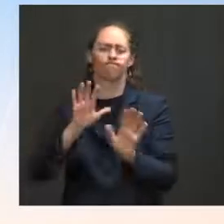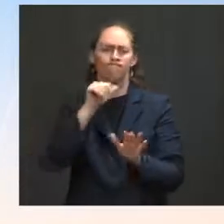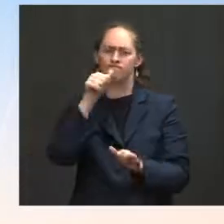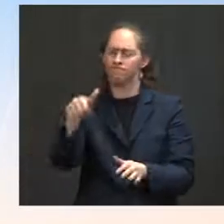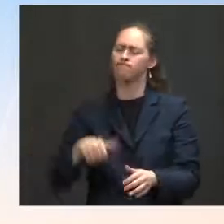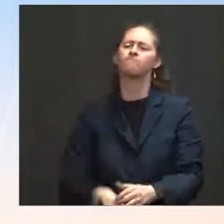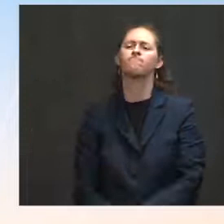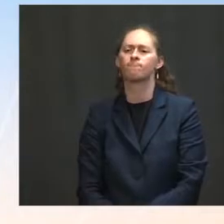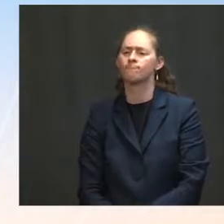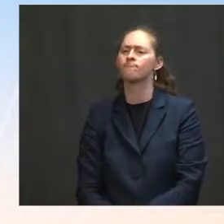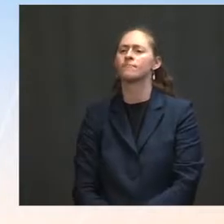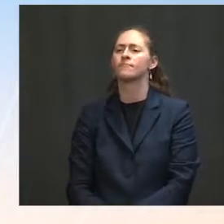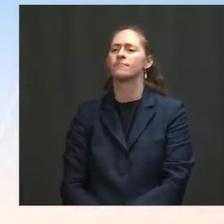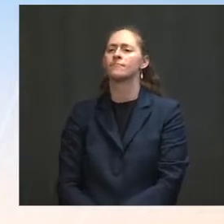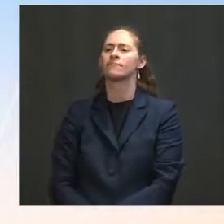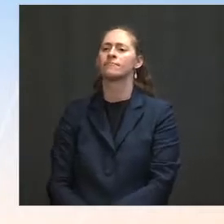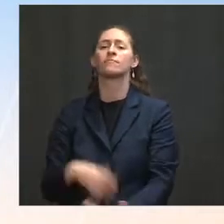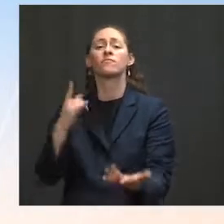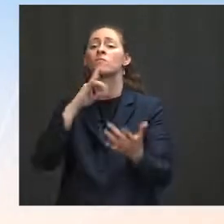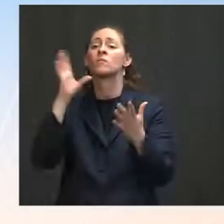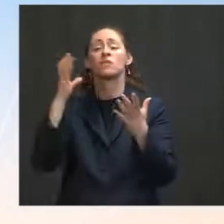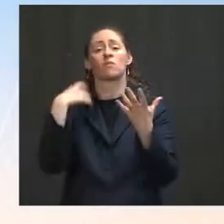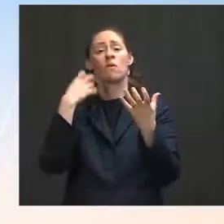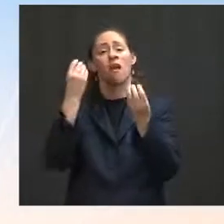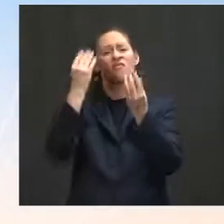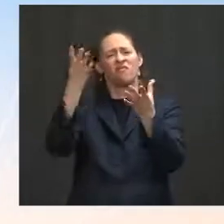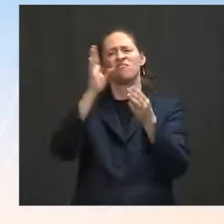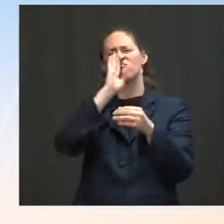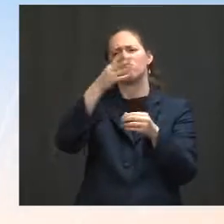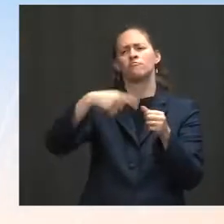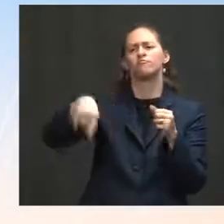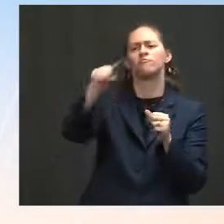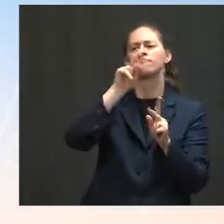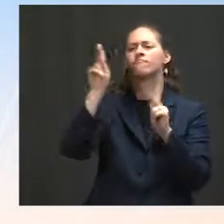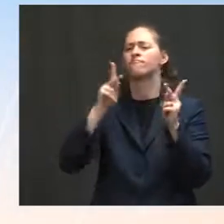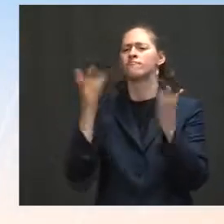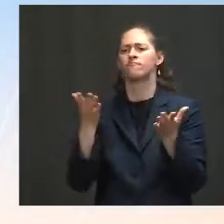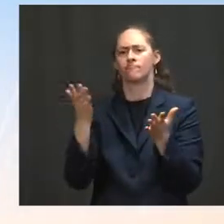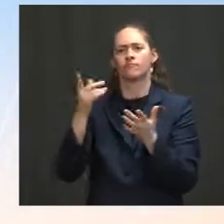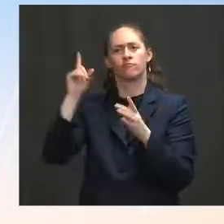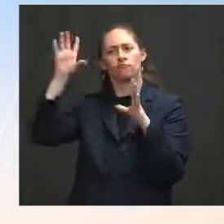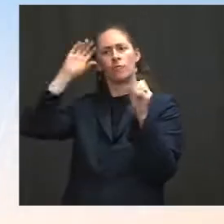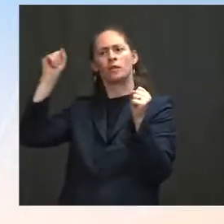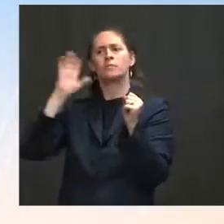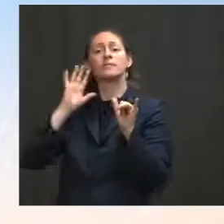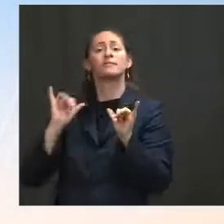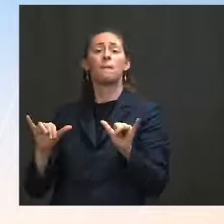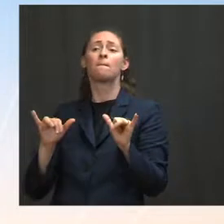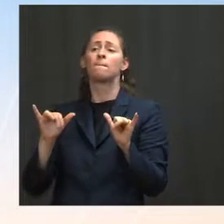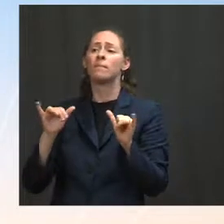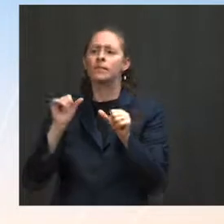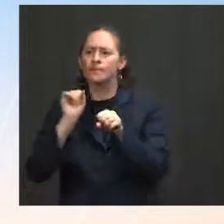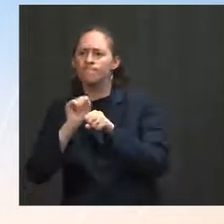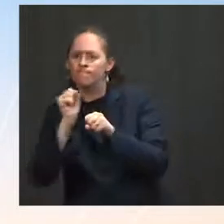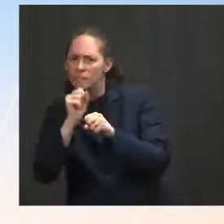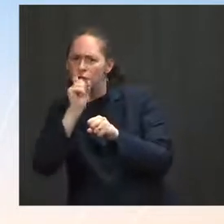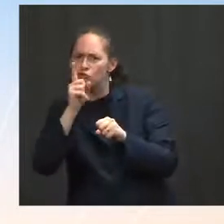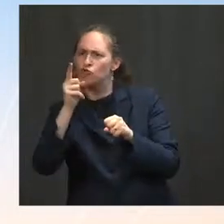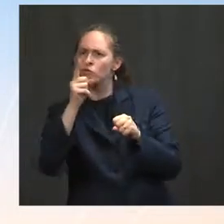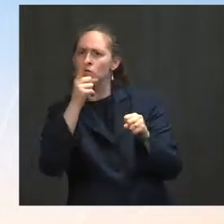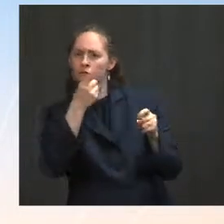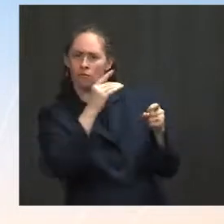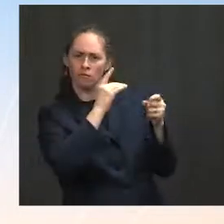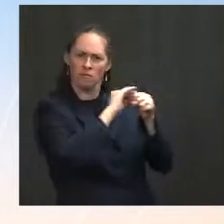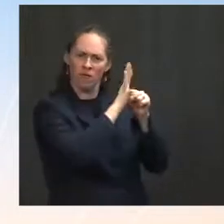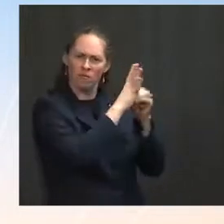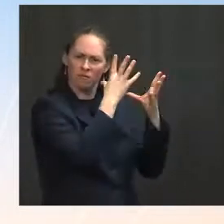the American people is that he is going to work, just as he worked to get the virus under control, he's going to, and to create jobs,